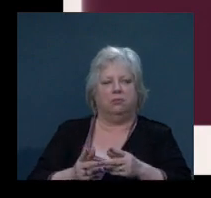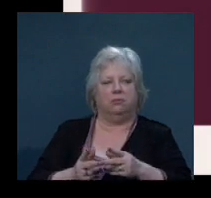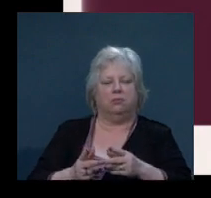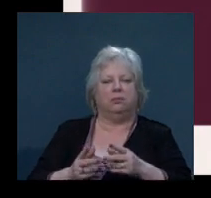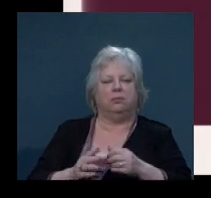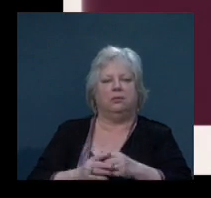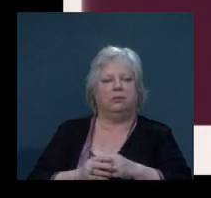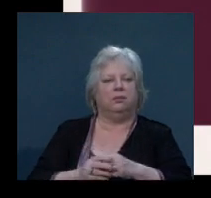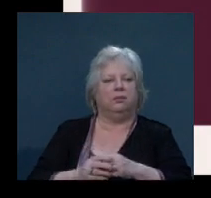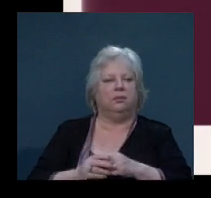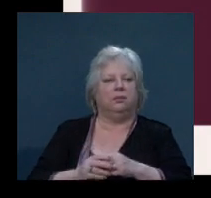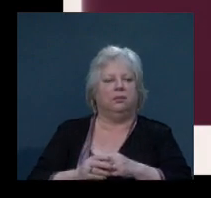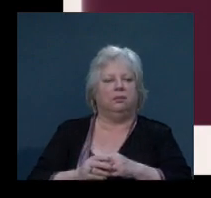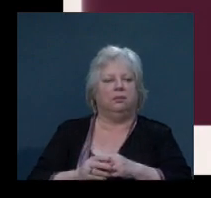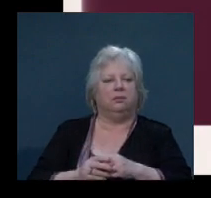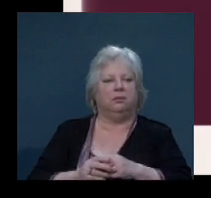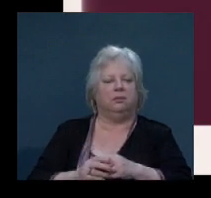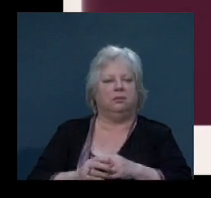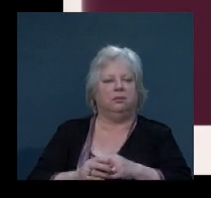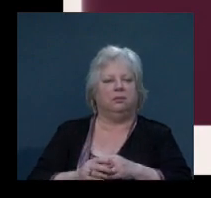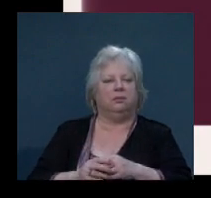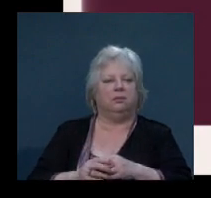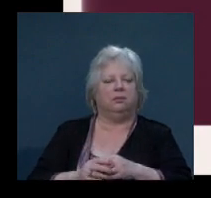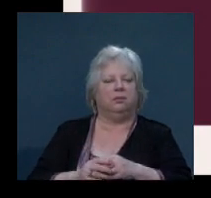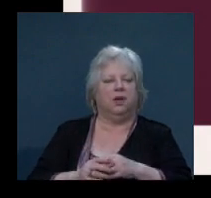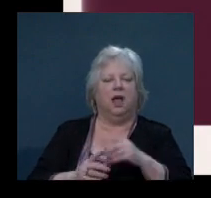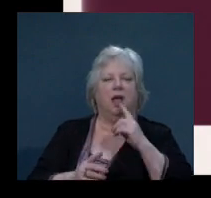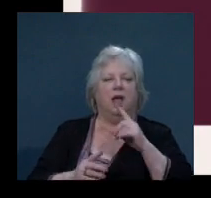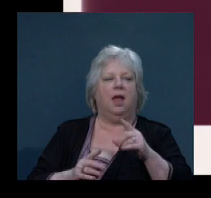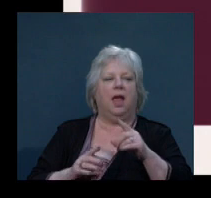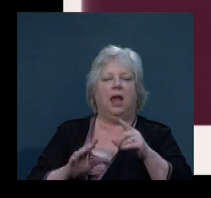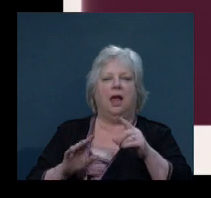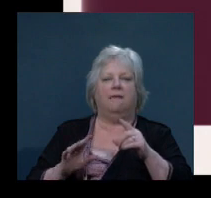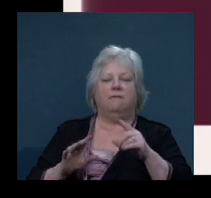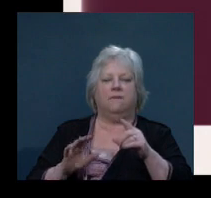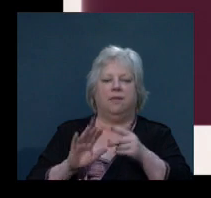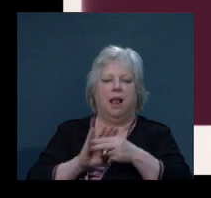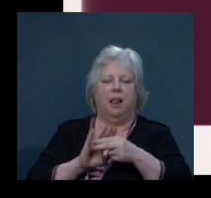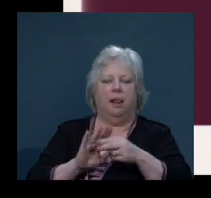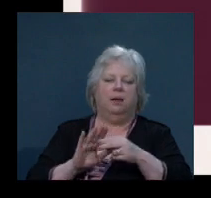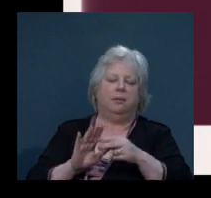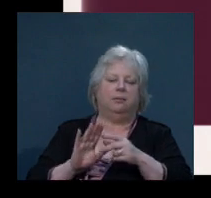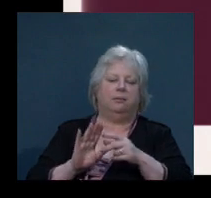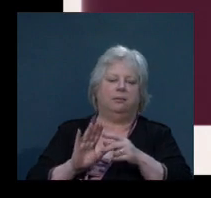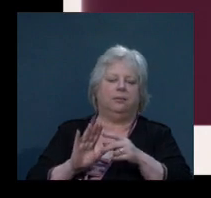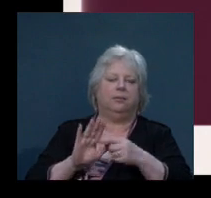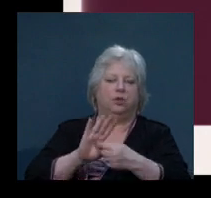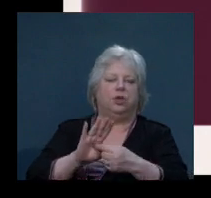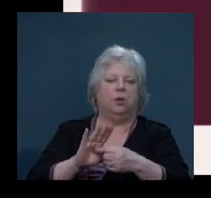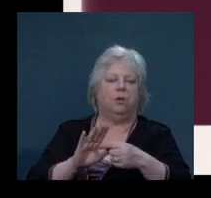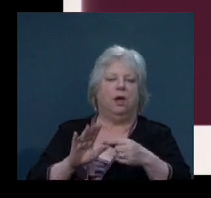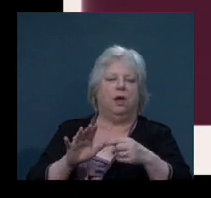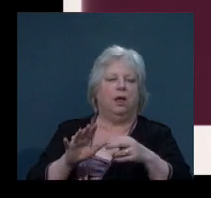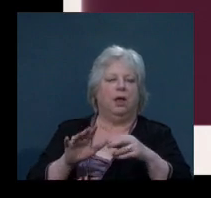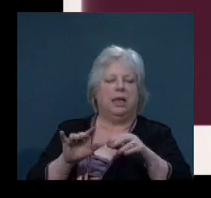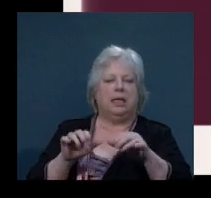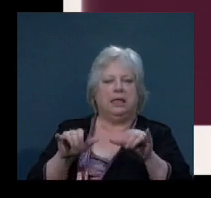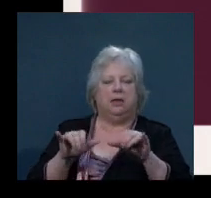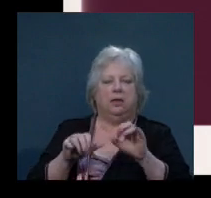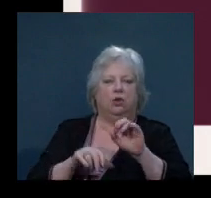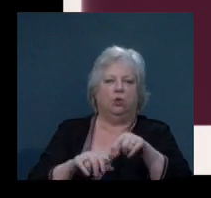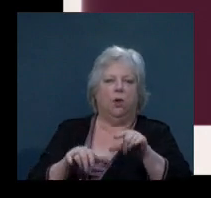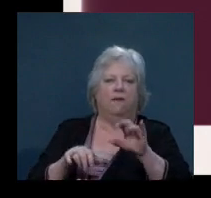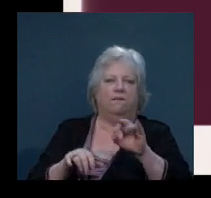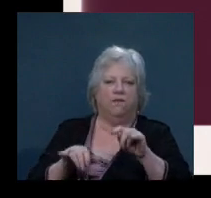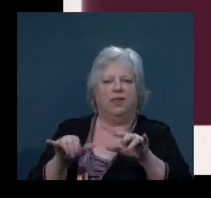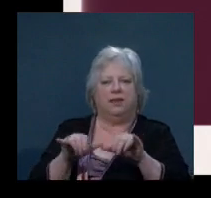And I've highlighted and pulled the sizes of the houses around it. Mr. Walker, who is here, who will address this